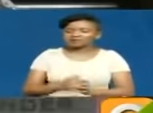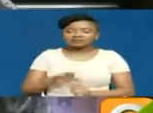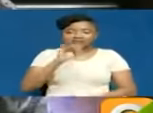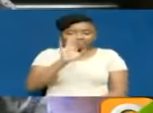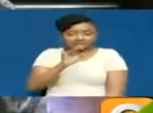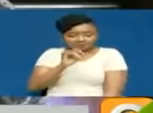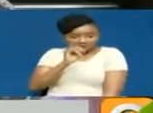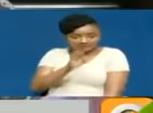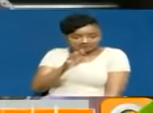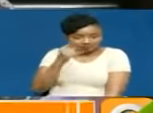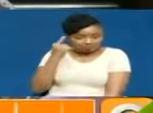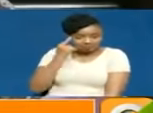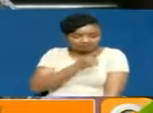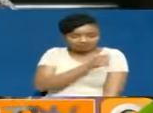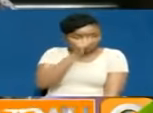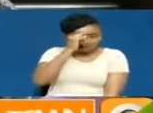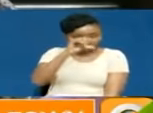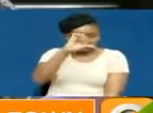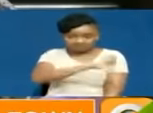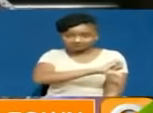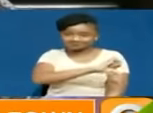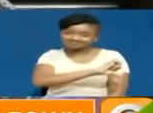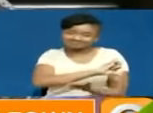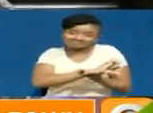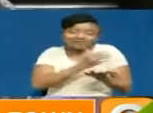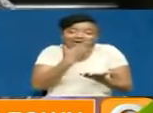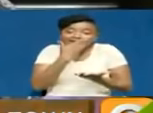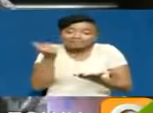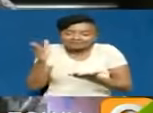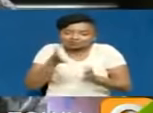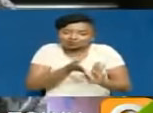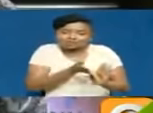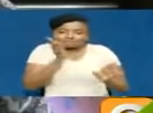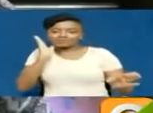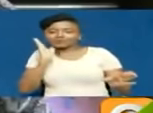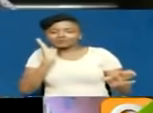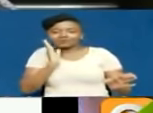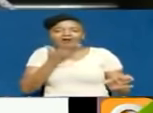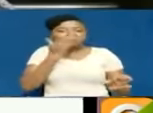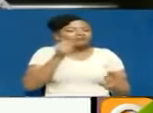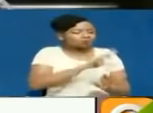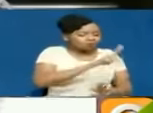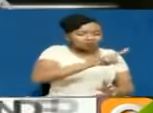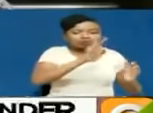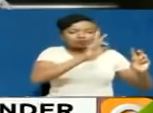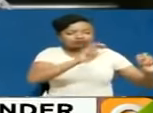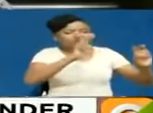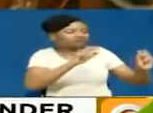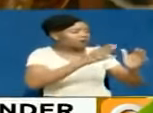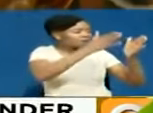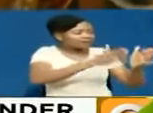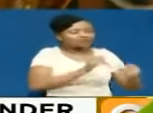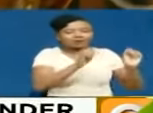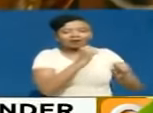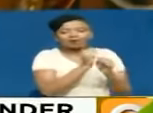working, just walk out. Give the president the opportunity to get somebody he can work with for the remaining part of his